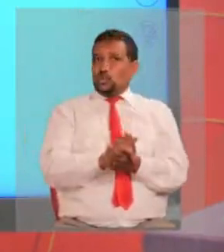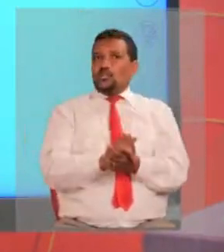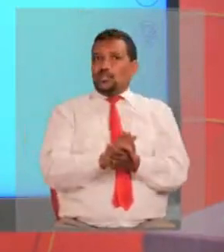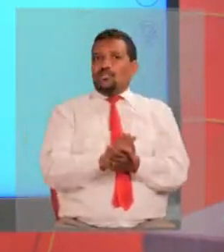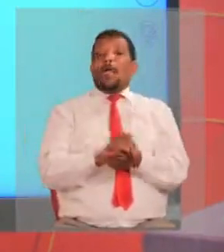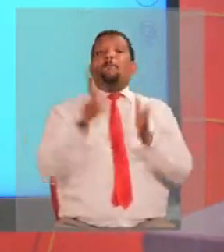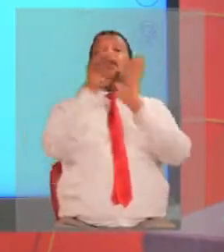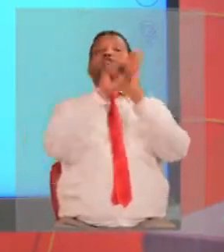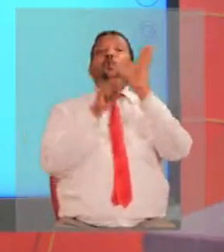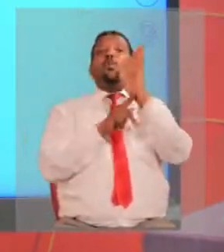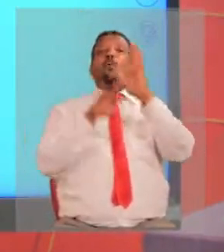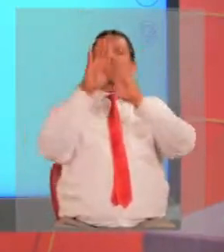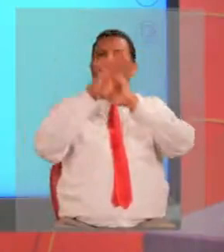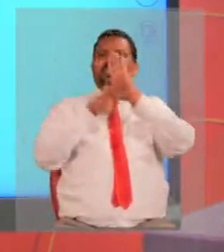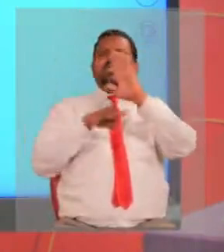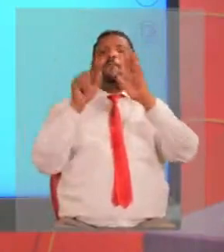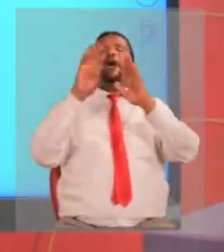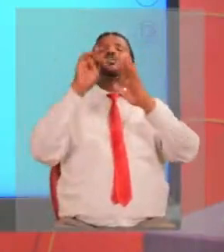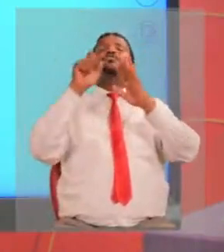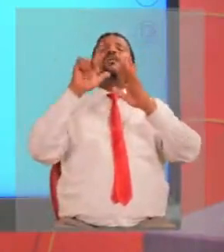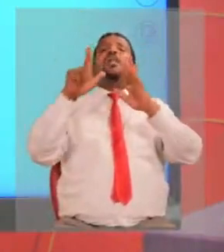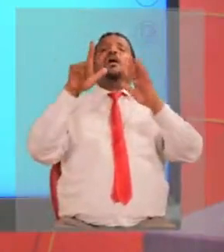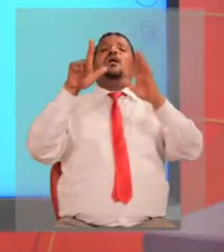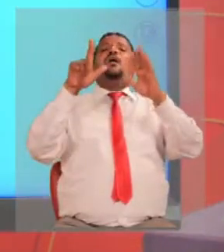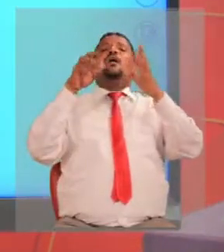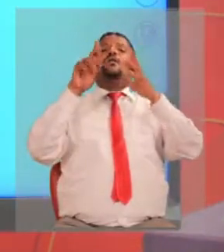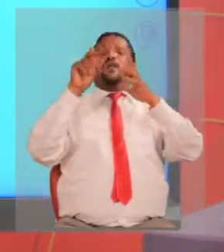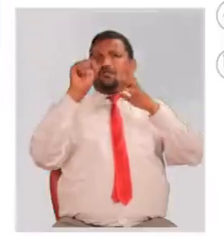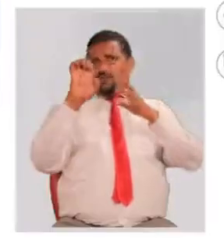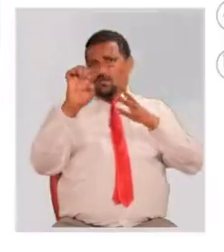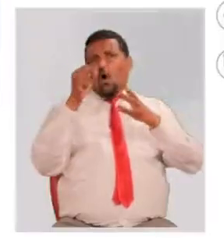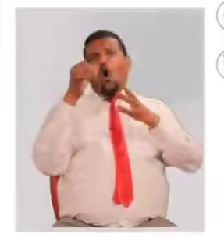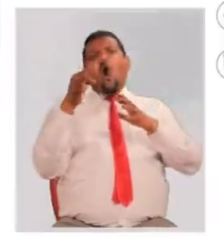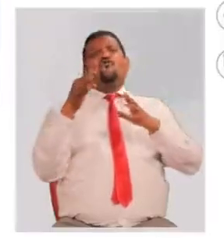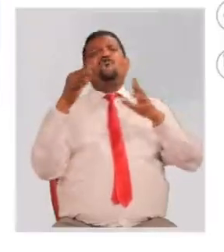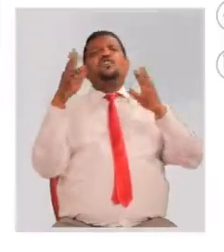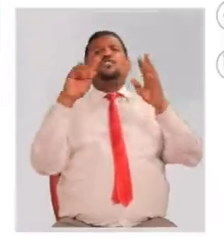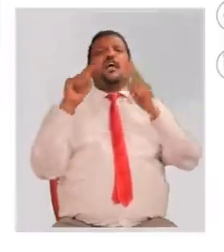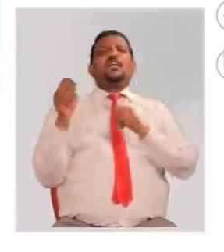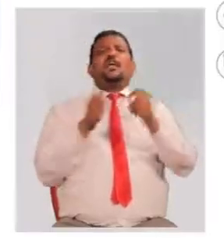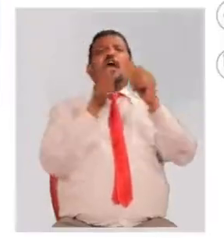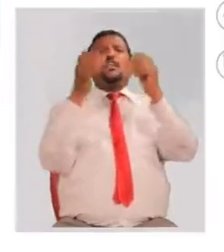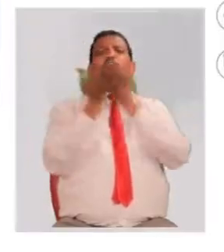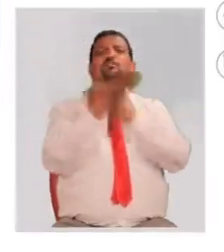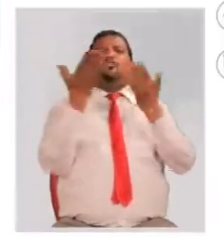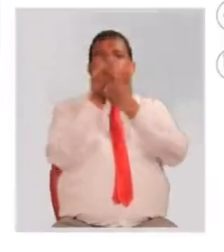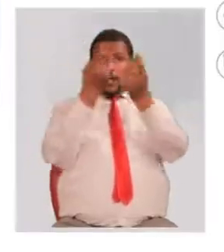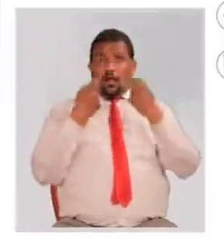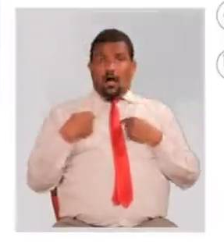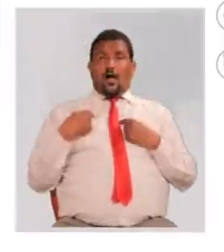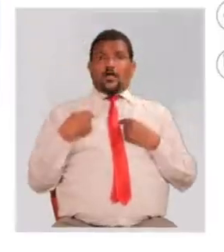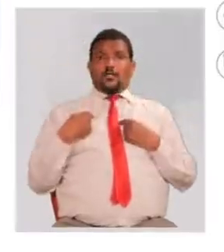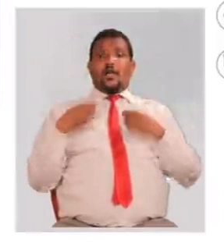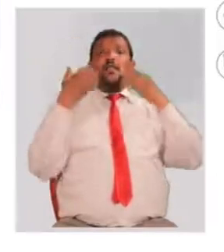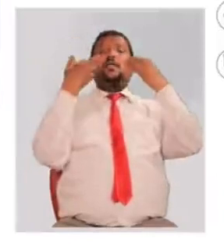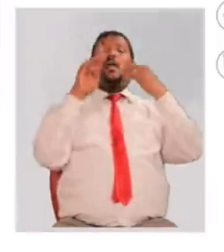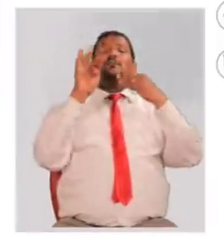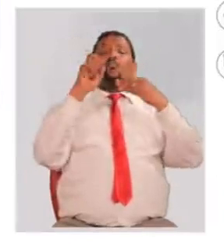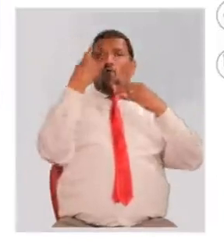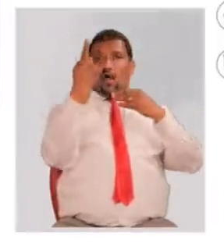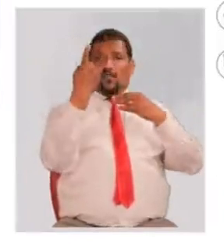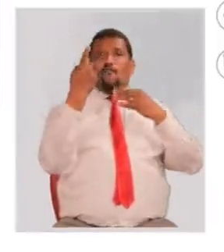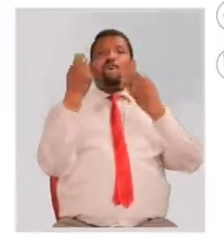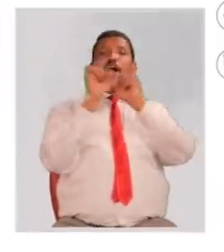The principle of diminishing marginal rate of technical substitution tells us the rate by which one